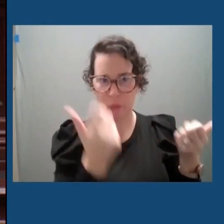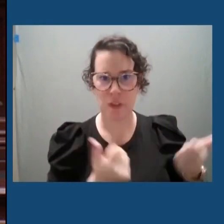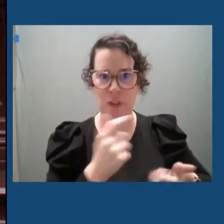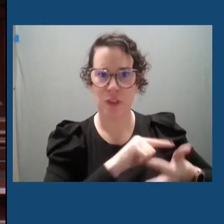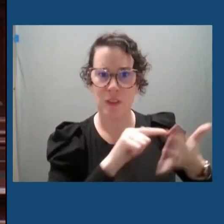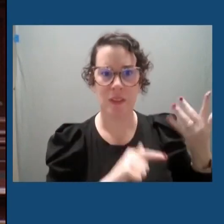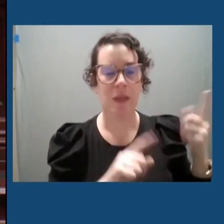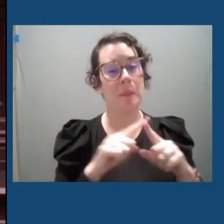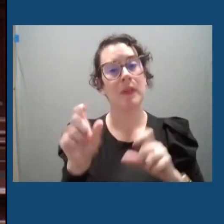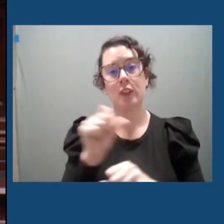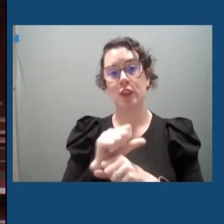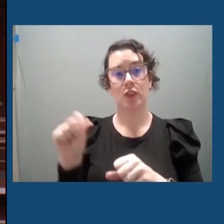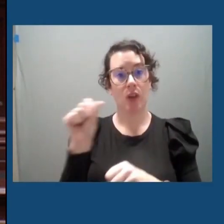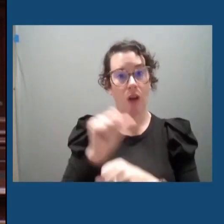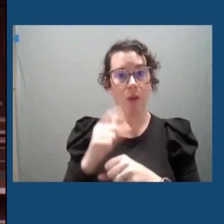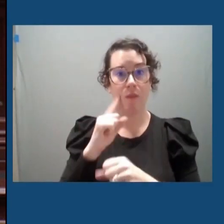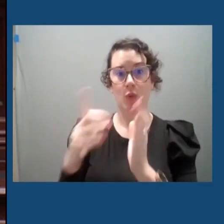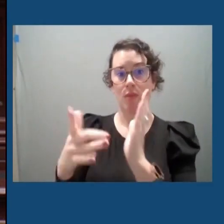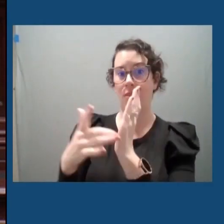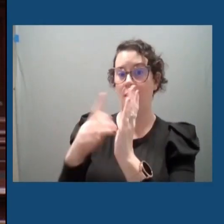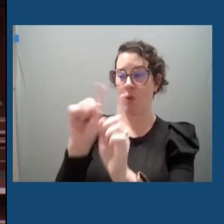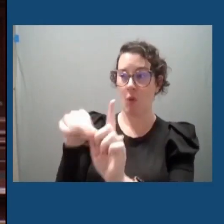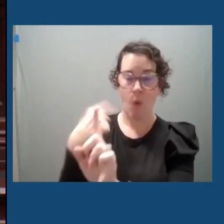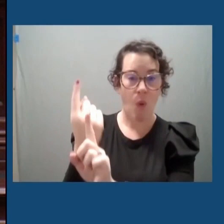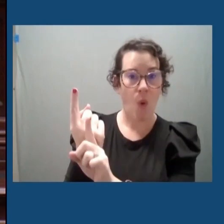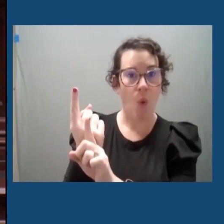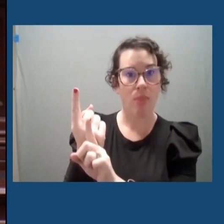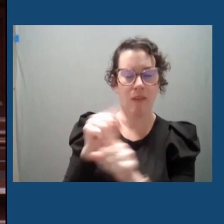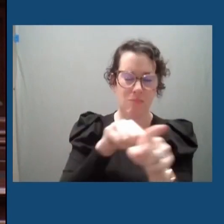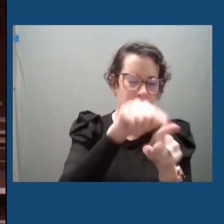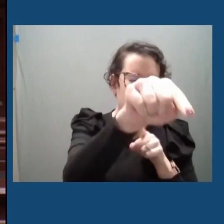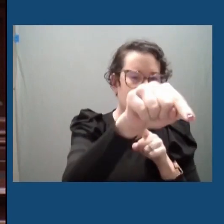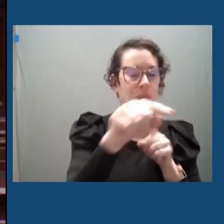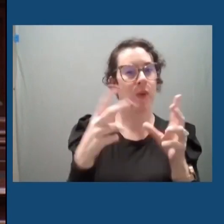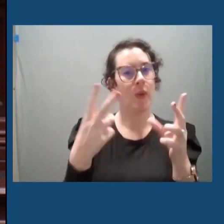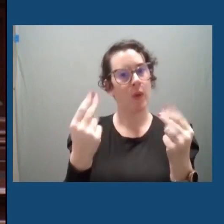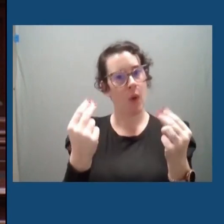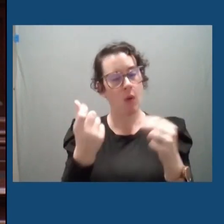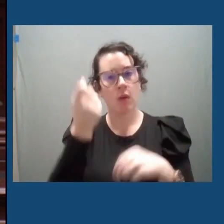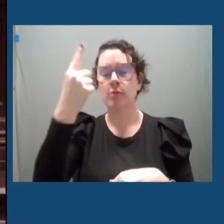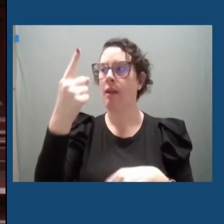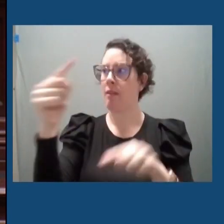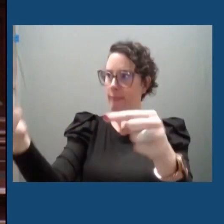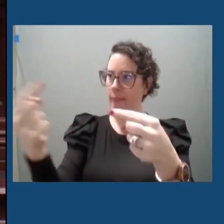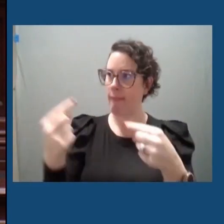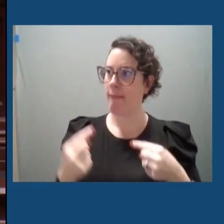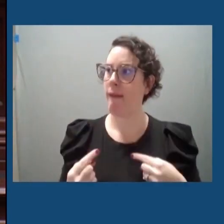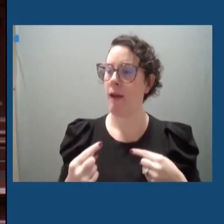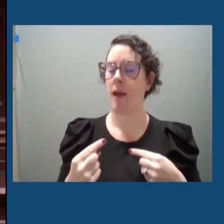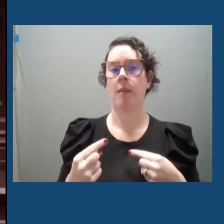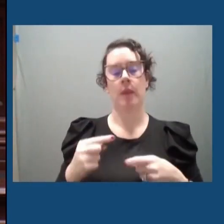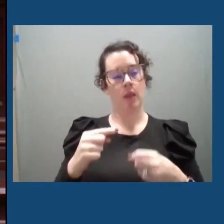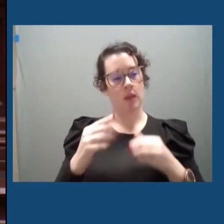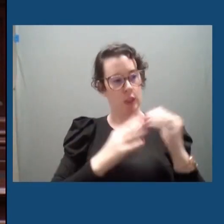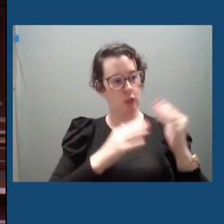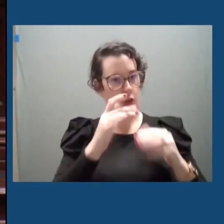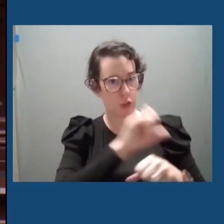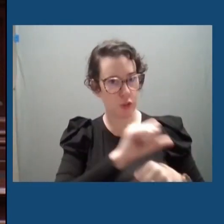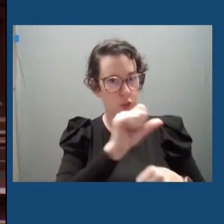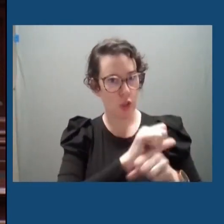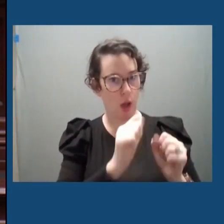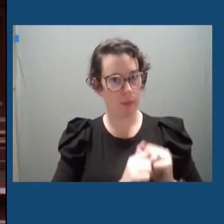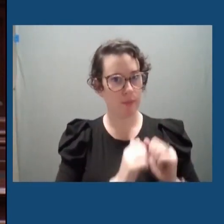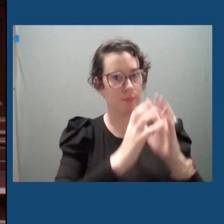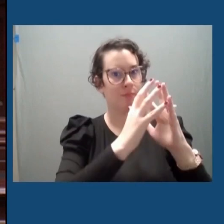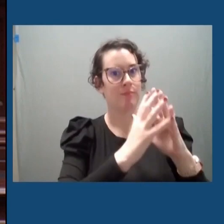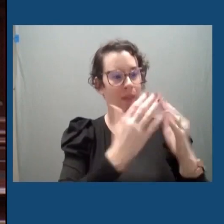about jobs and tech. It's about the ripple effect when they come, the local construction jobs that are created,